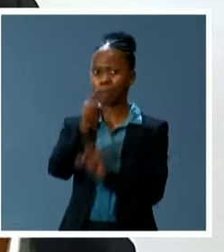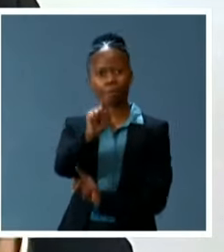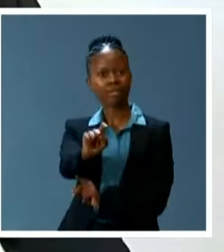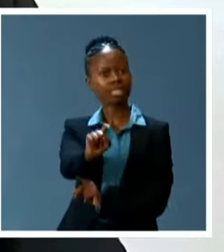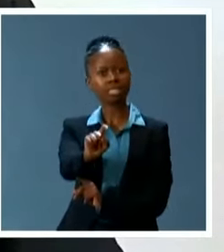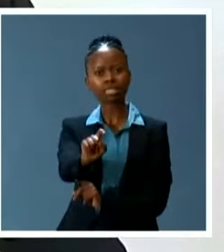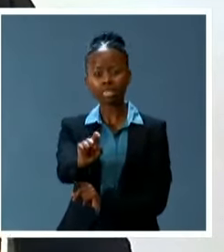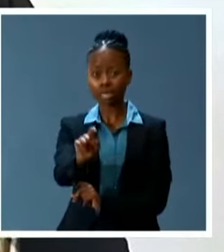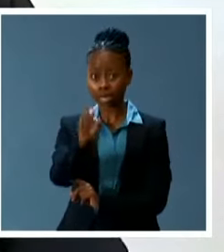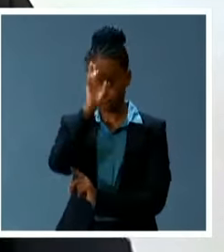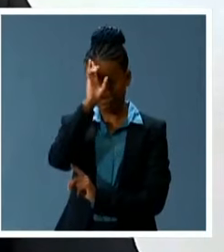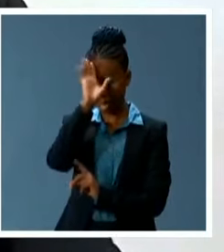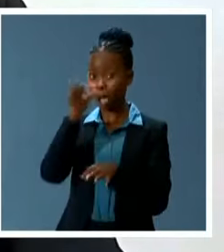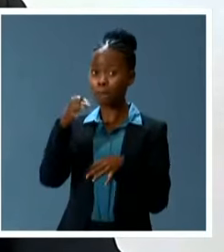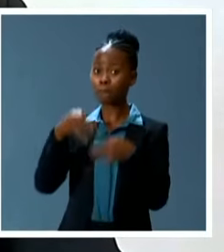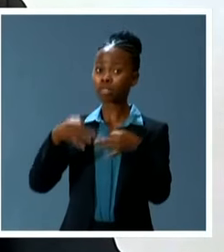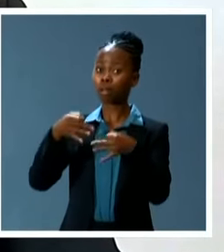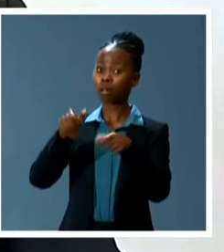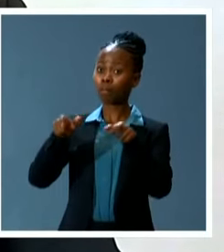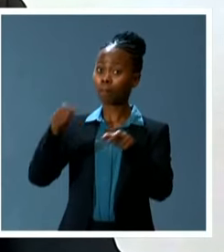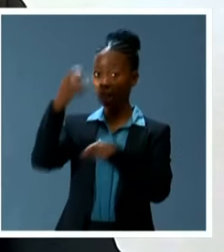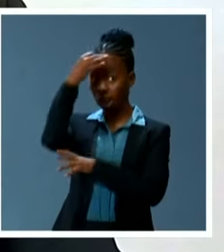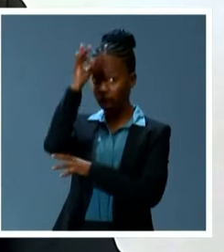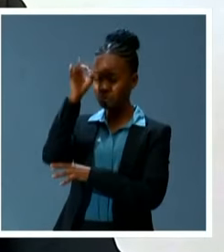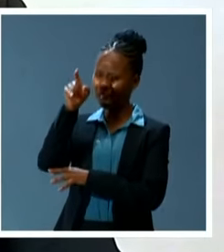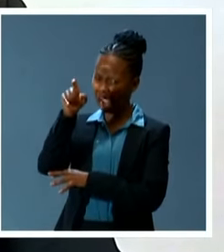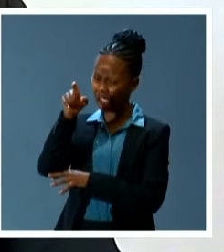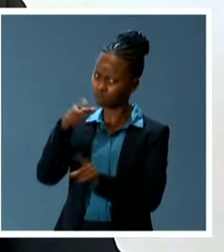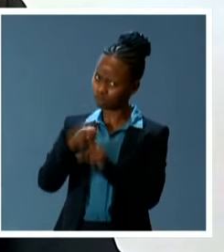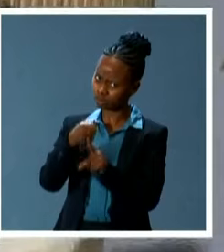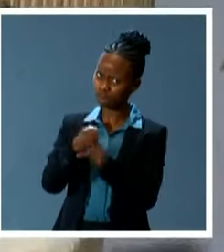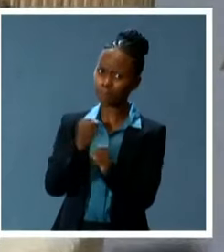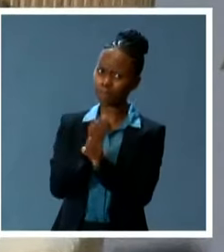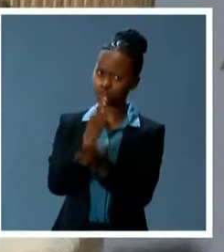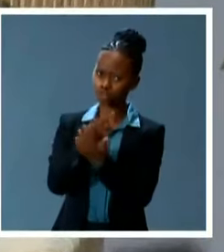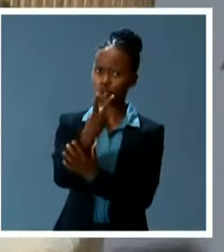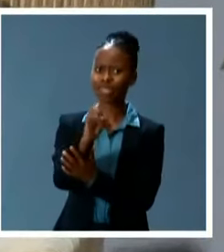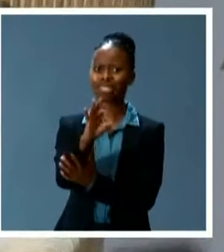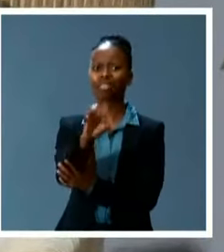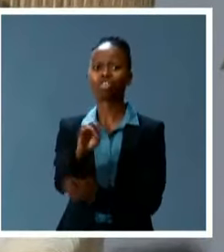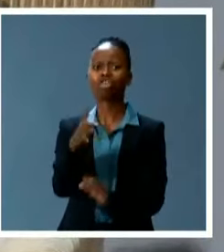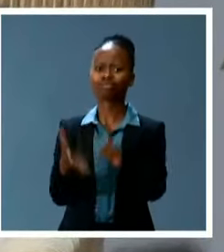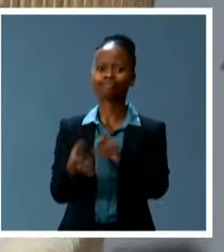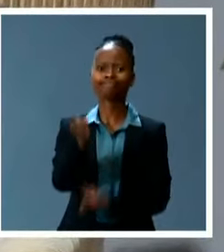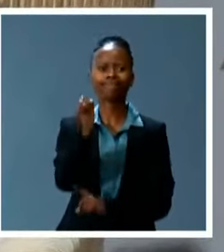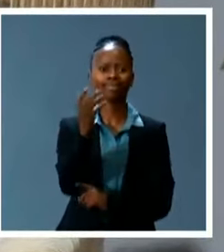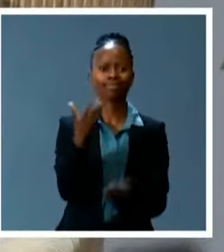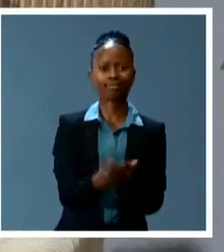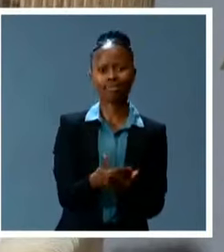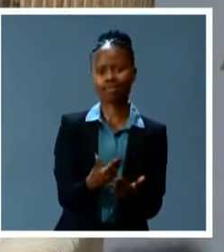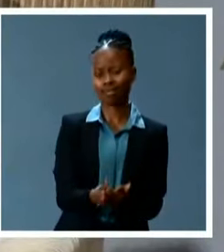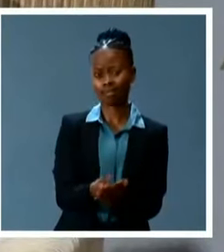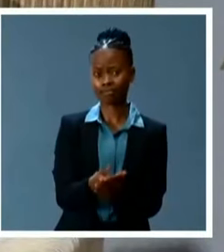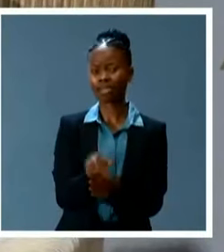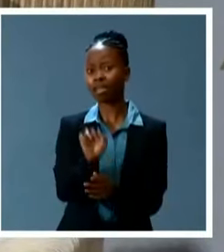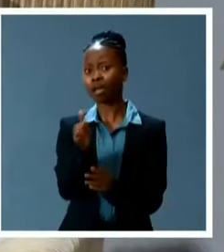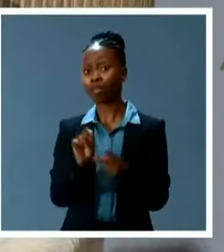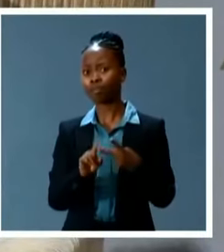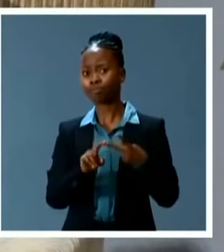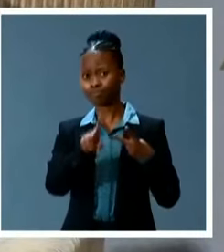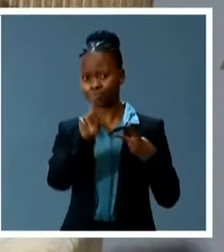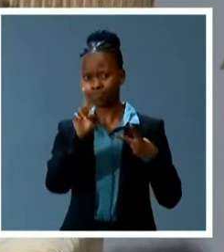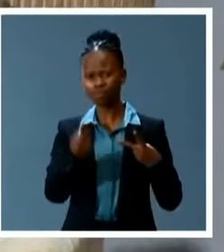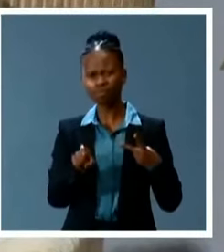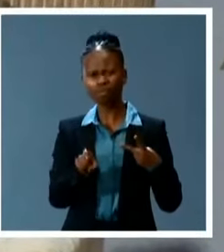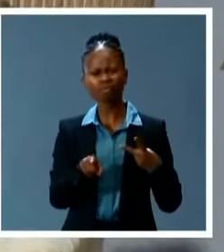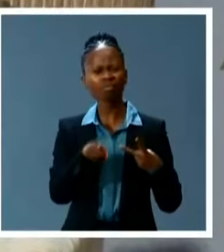do everything to make it work. Right. Another question from social media. What are the important lessons you have learned from